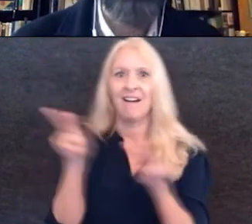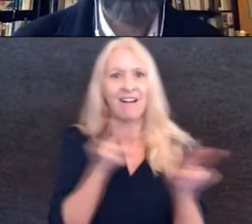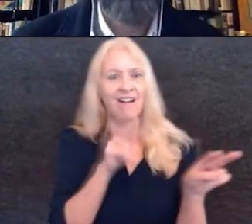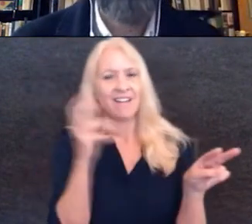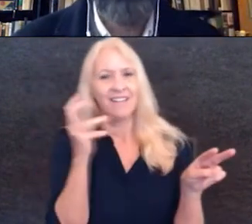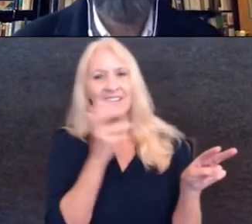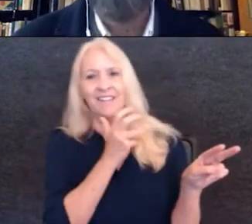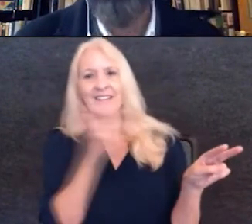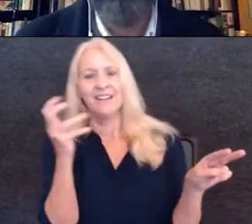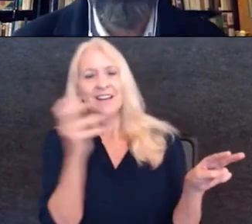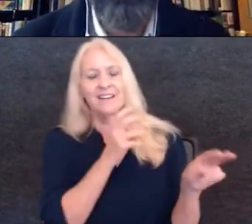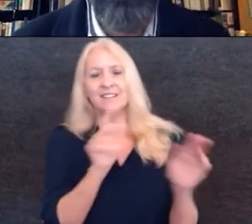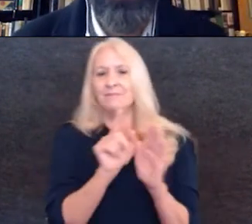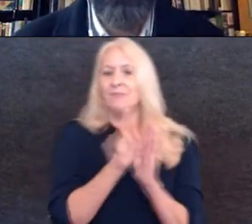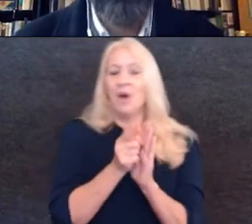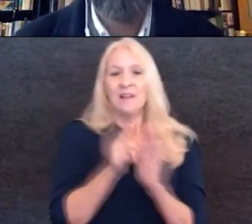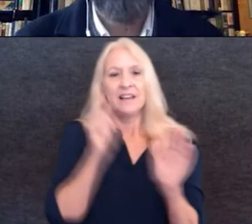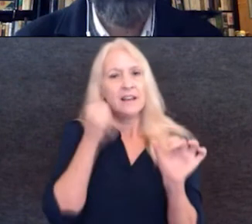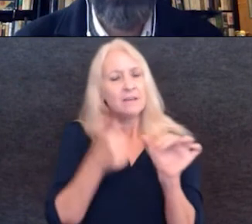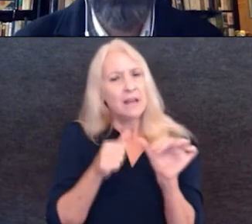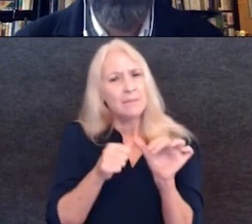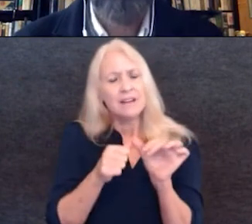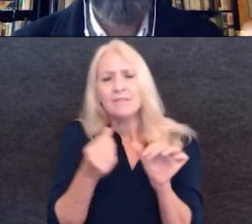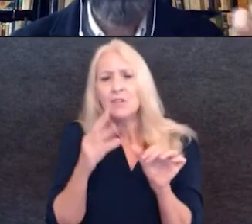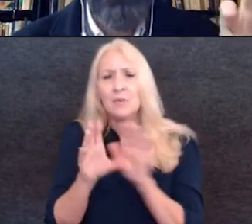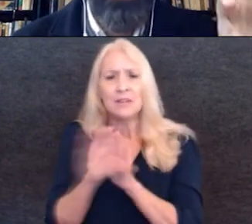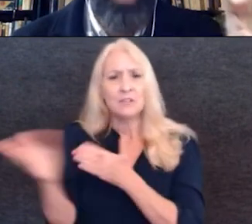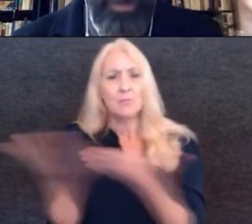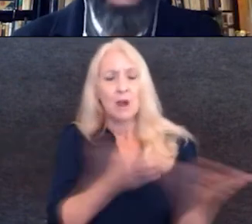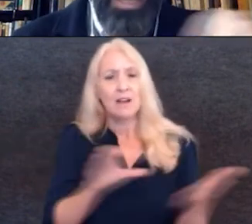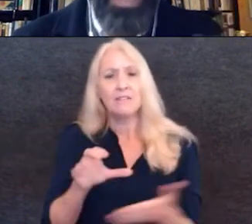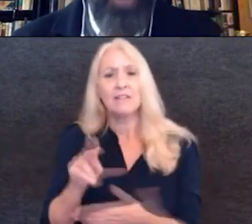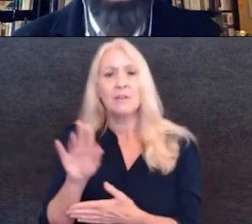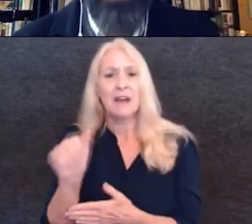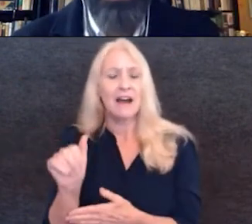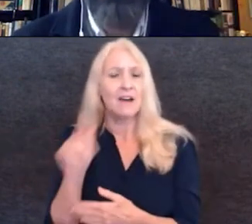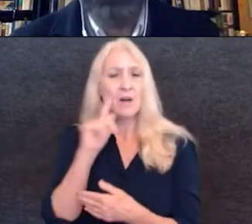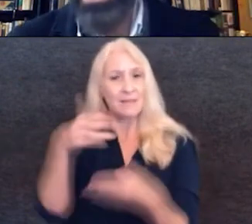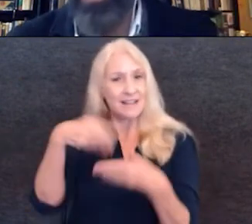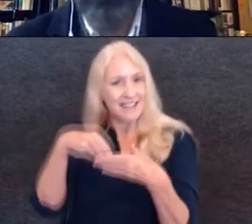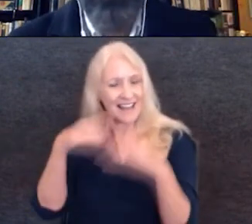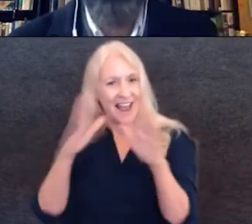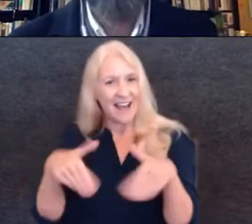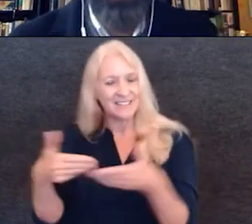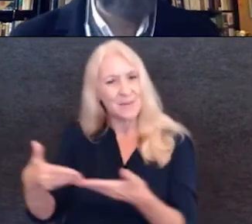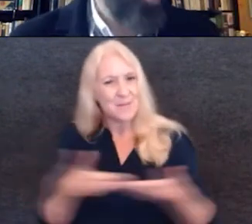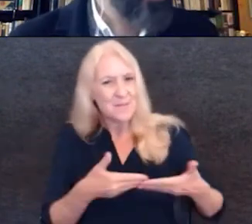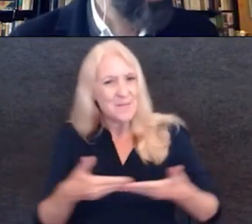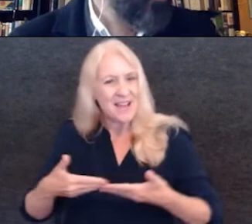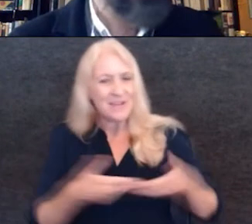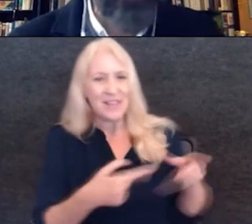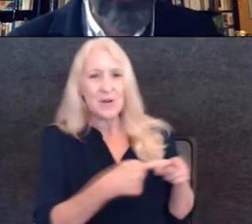moment, because I remember having the very few pictures that I took from Cuba where I'm in that house as a baby in a little corner. And as